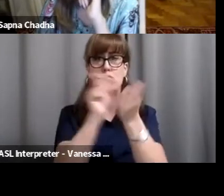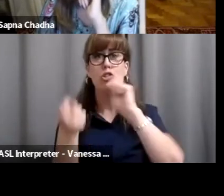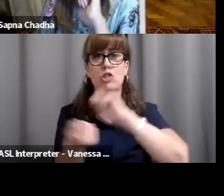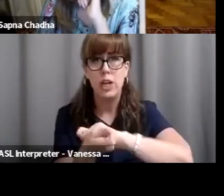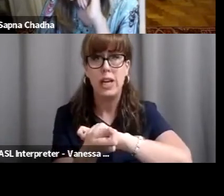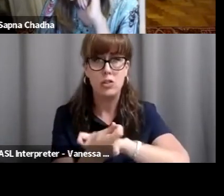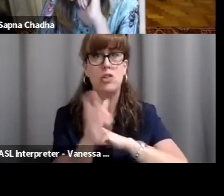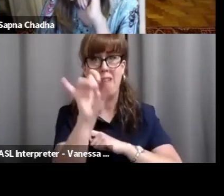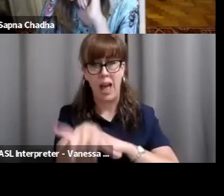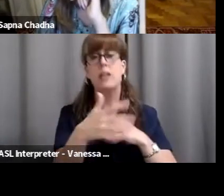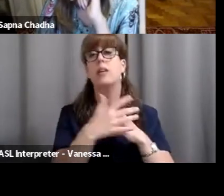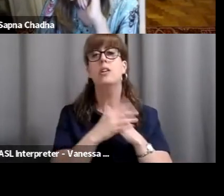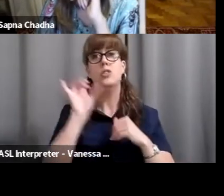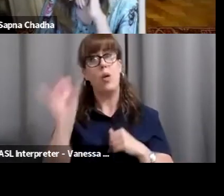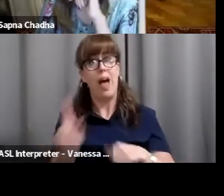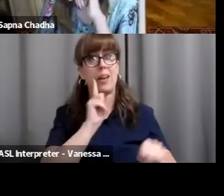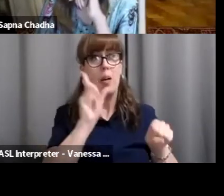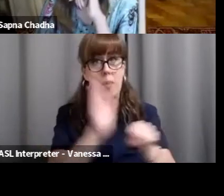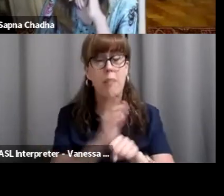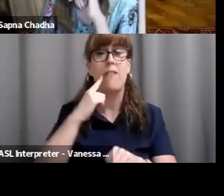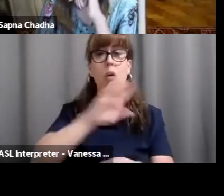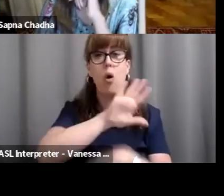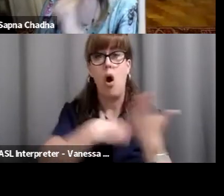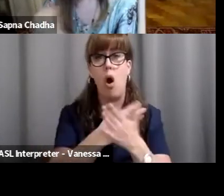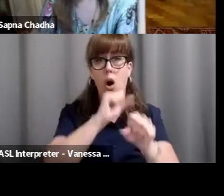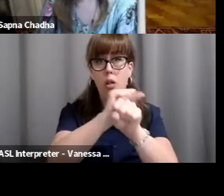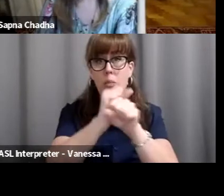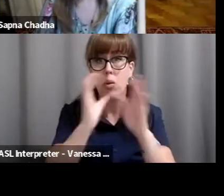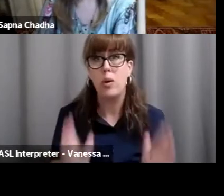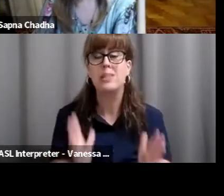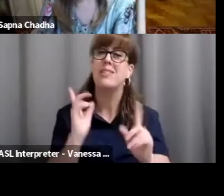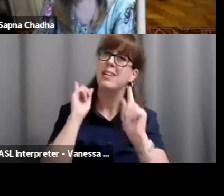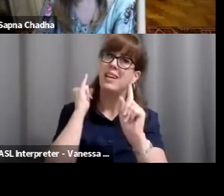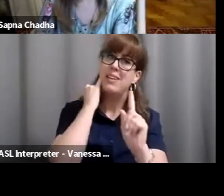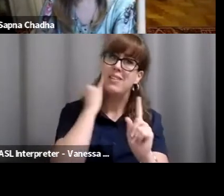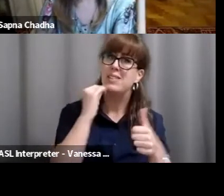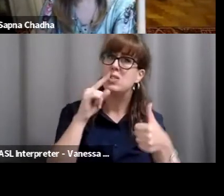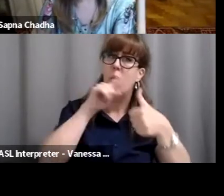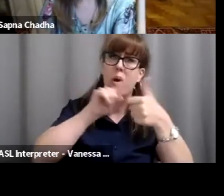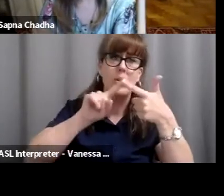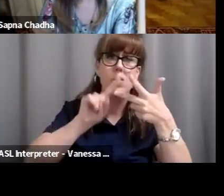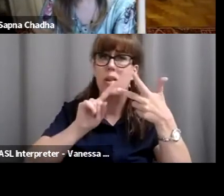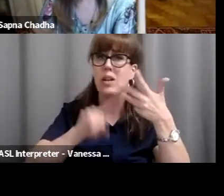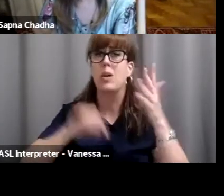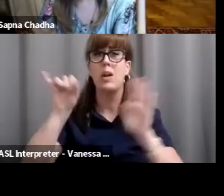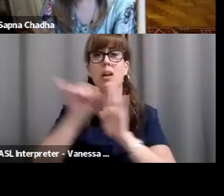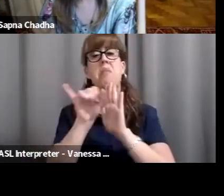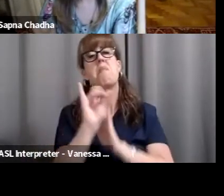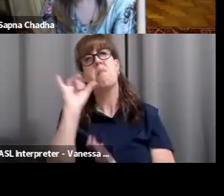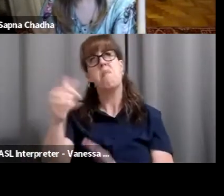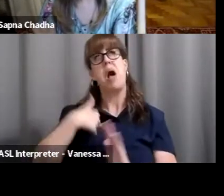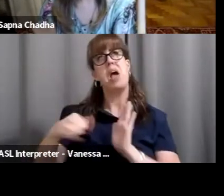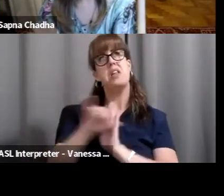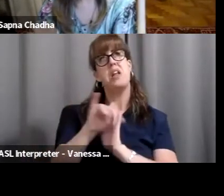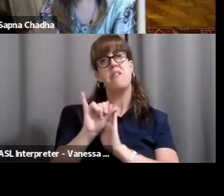around in the employees, that how can you make that change, even if it's one or two things which you can identify that, okay, this is the bias I have, and I'm